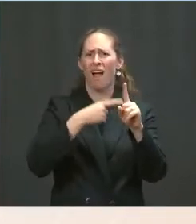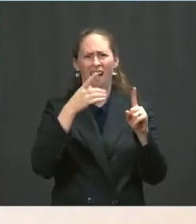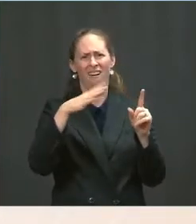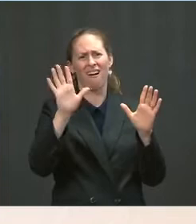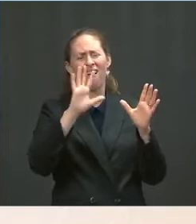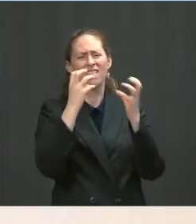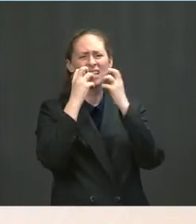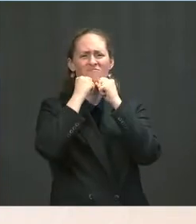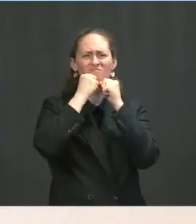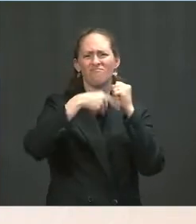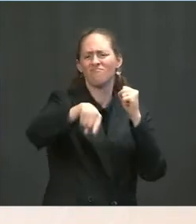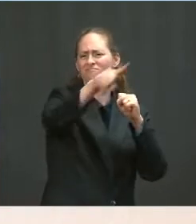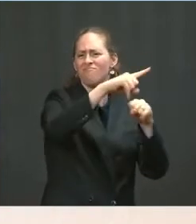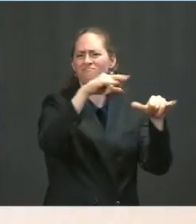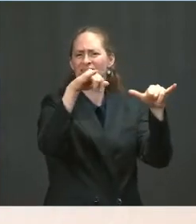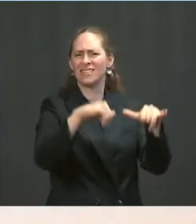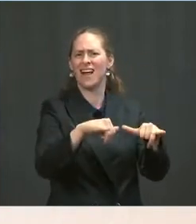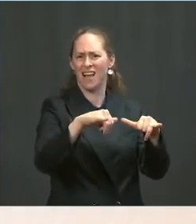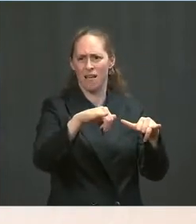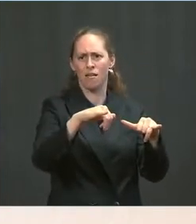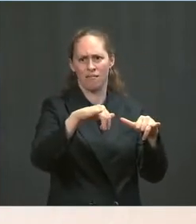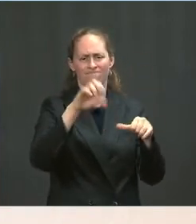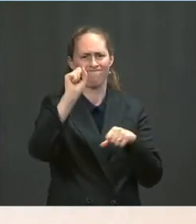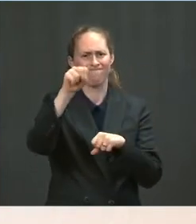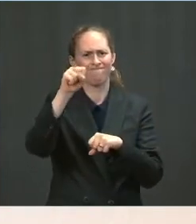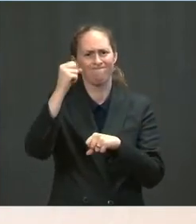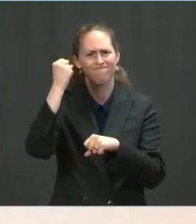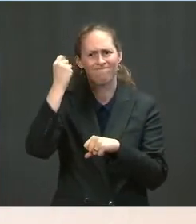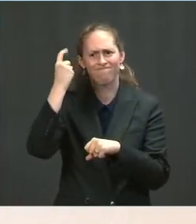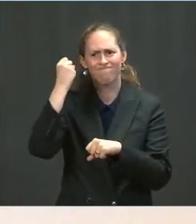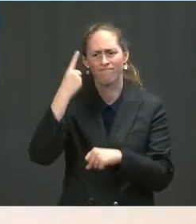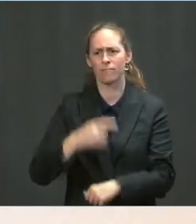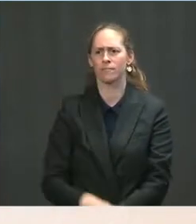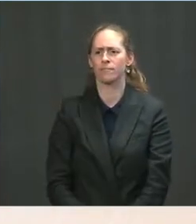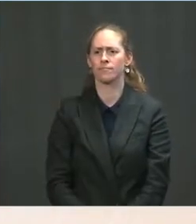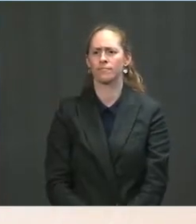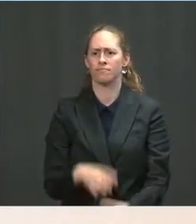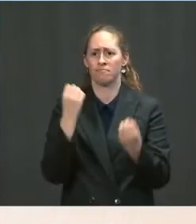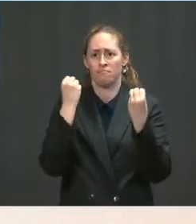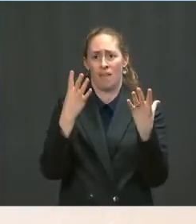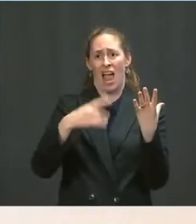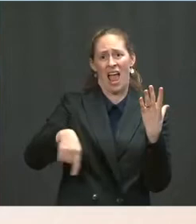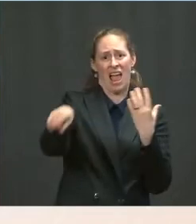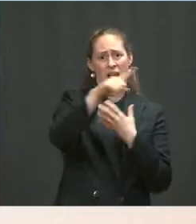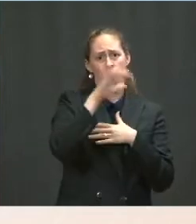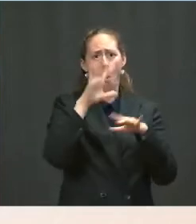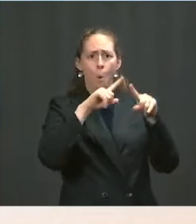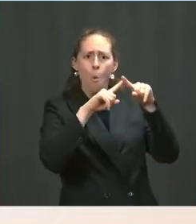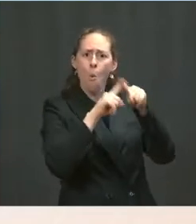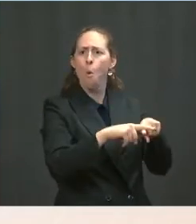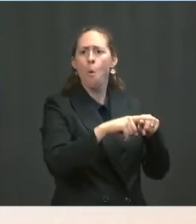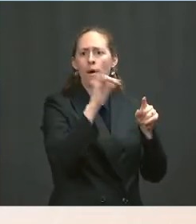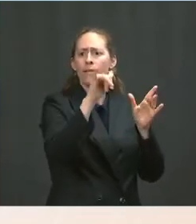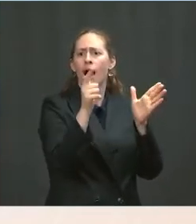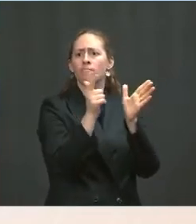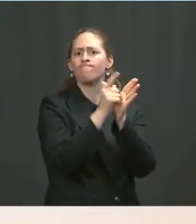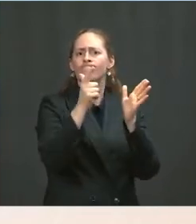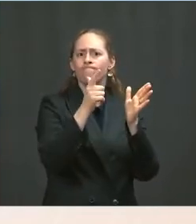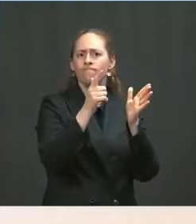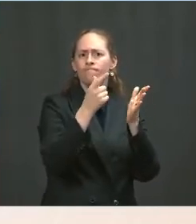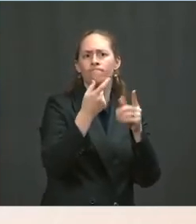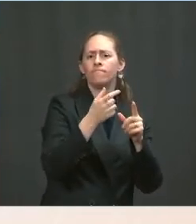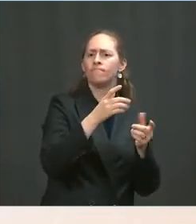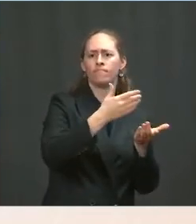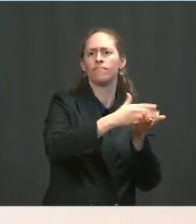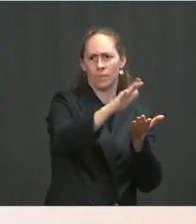been a lifeline to so many Americans here. So this is a public health concern, as you can imagine, that we think should